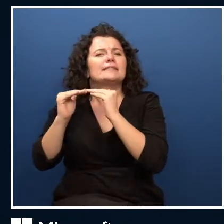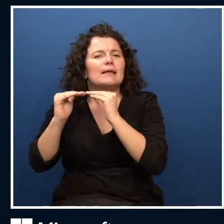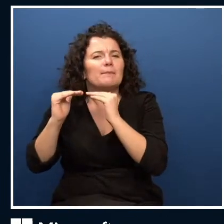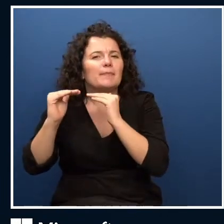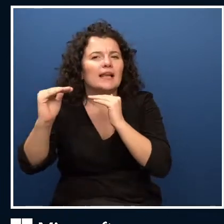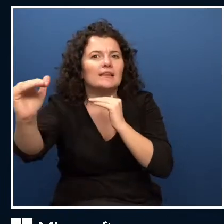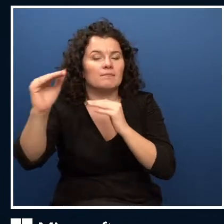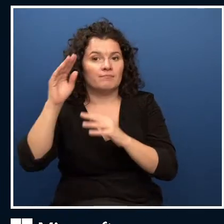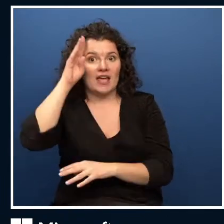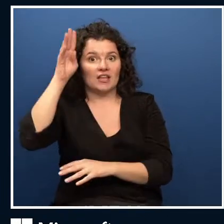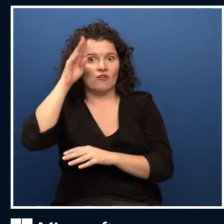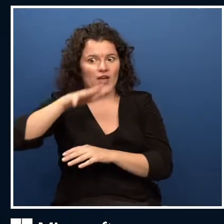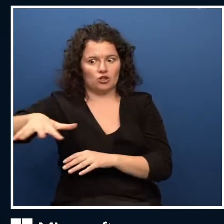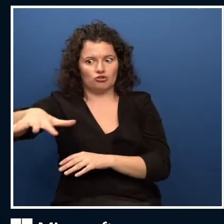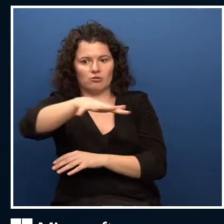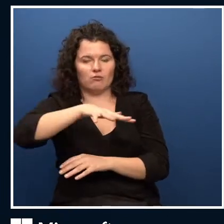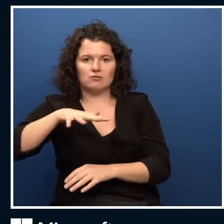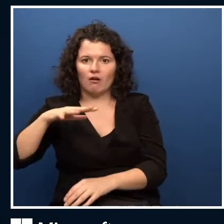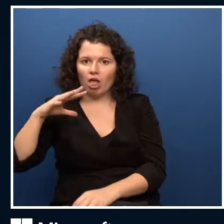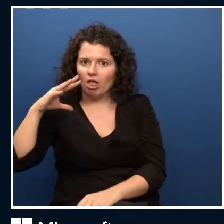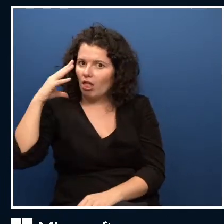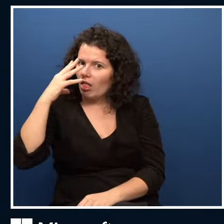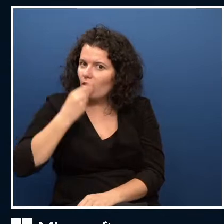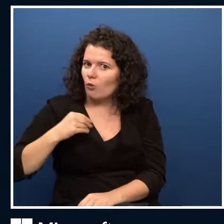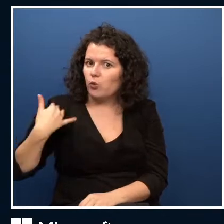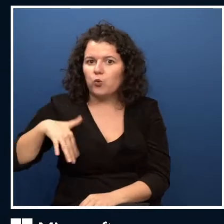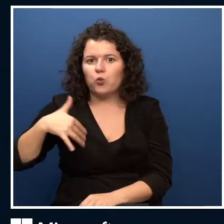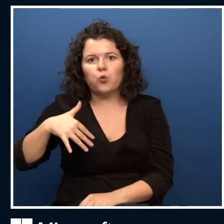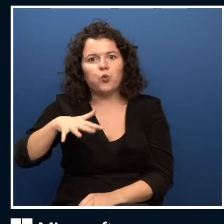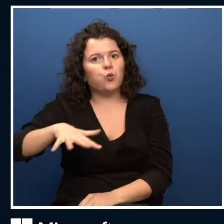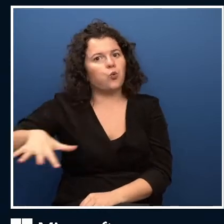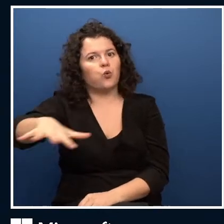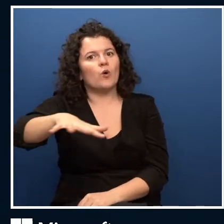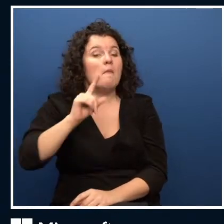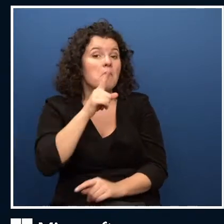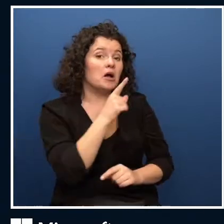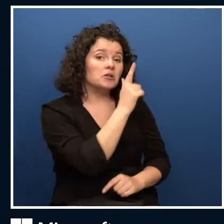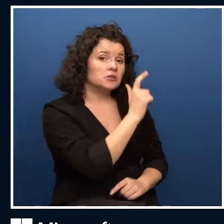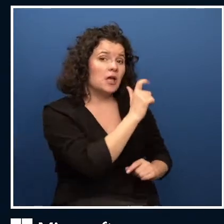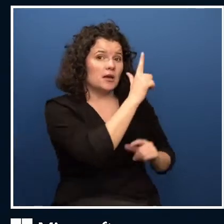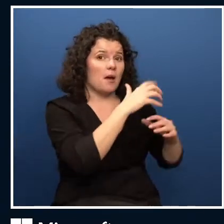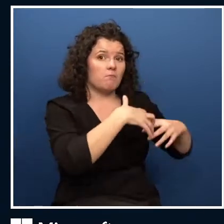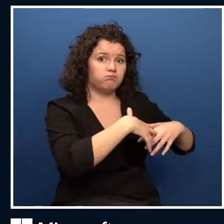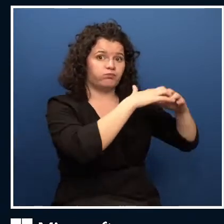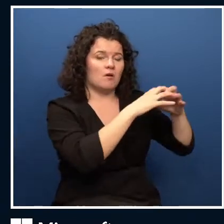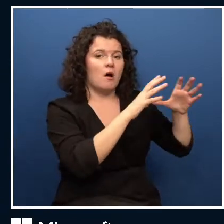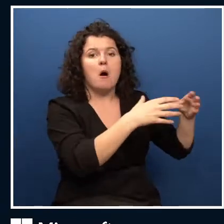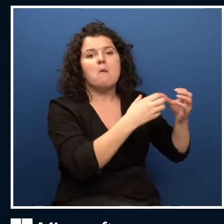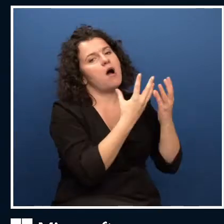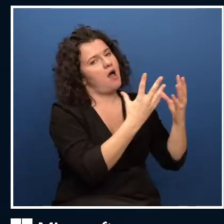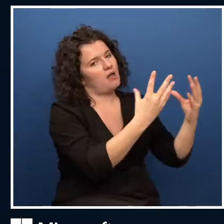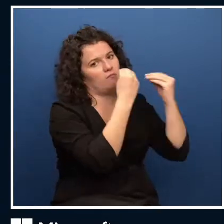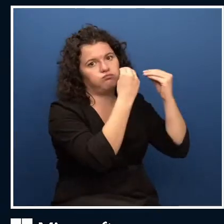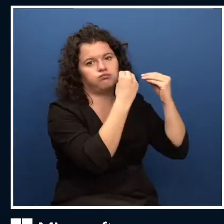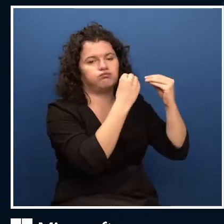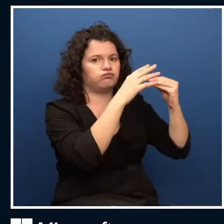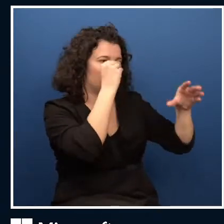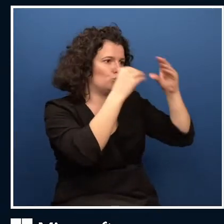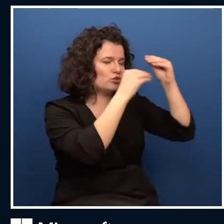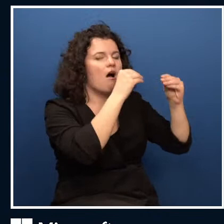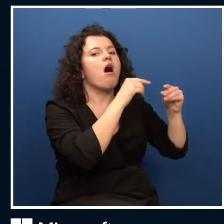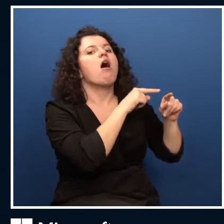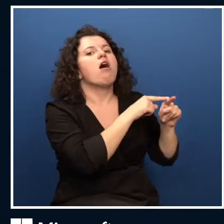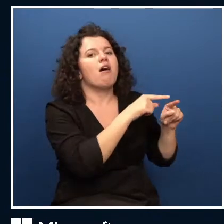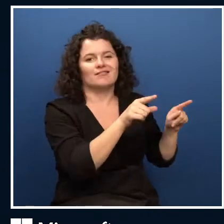was really cool. But I mean, the startup was also a really great place to learn all of this stuff at like kind of an early time, which is